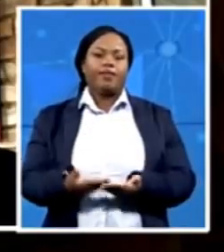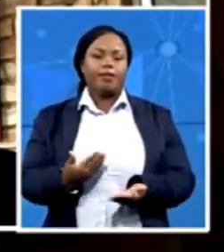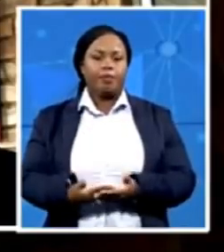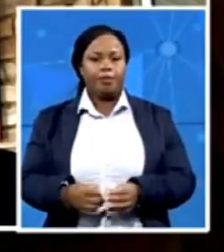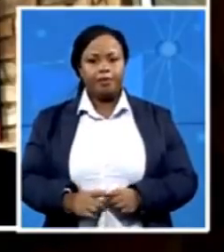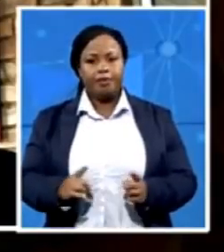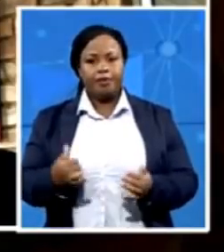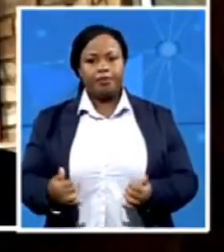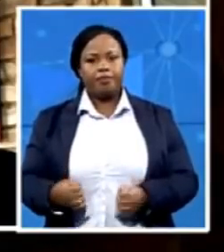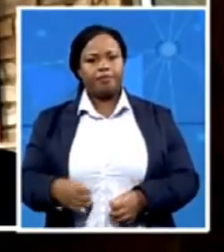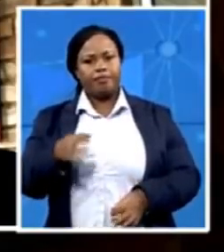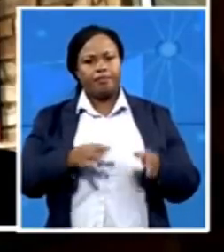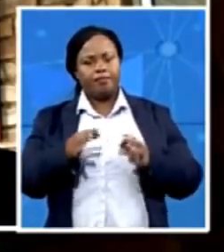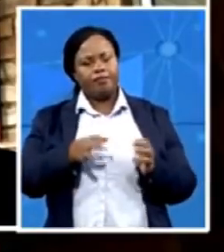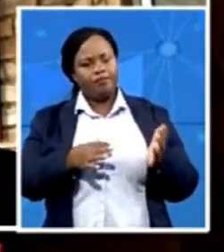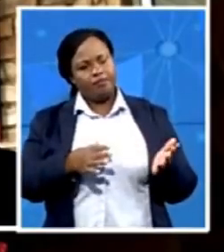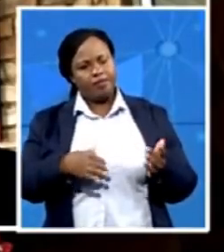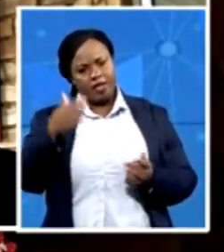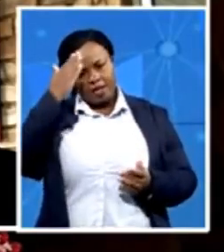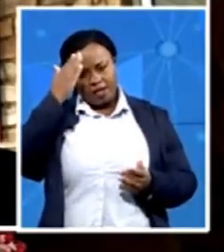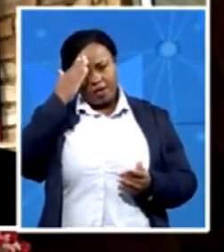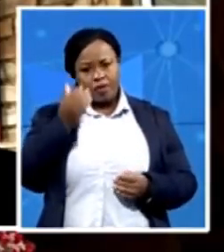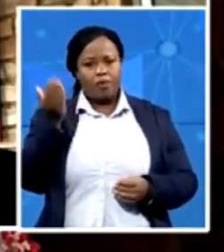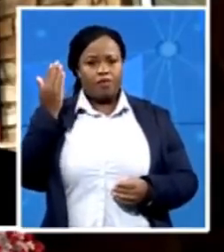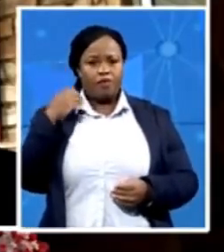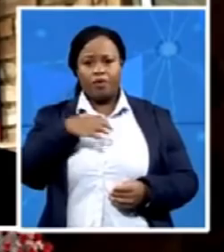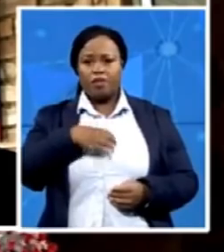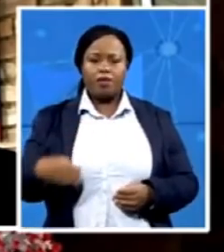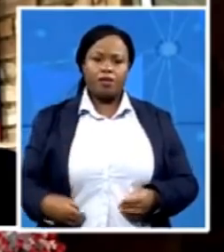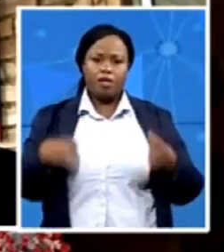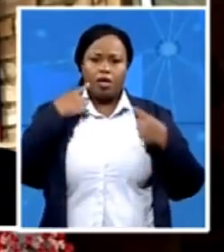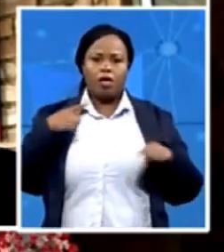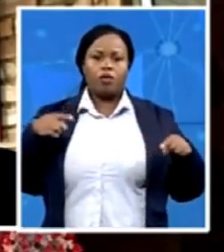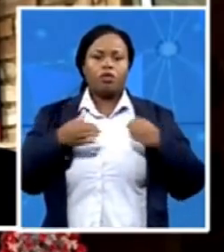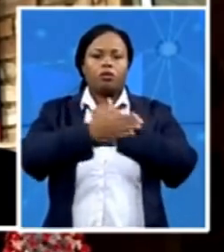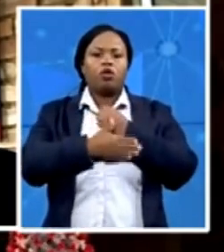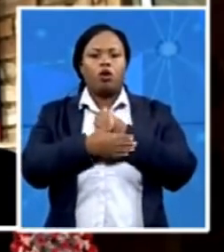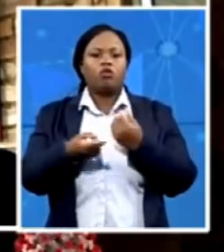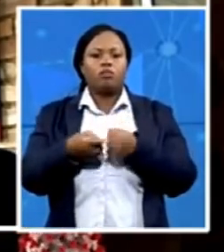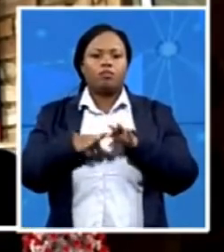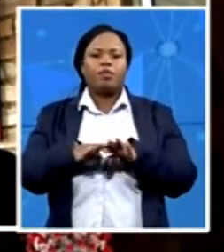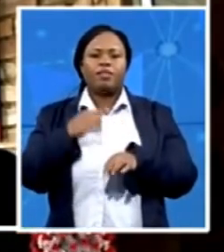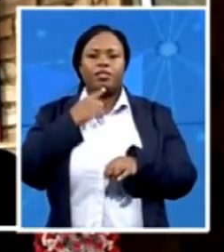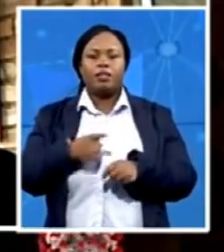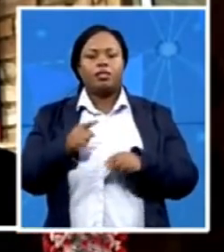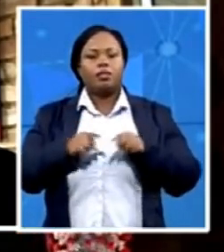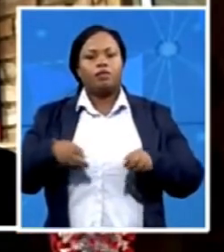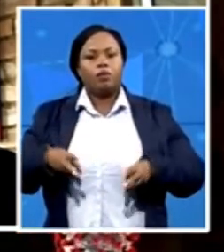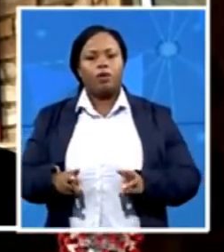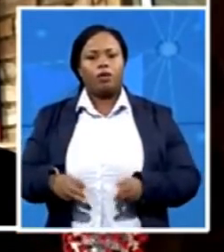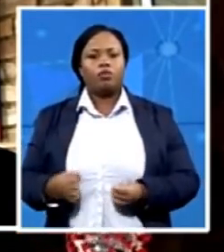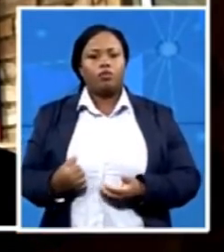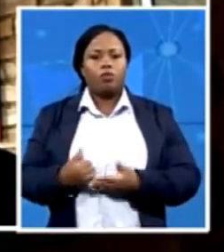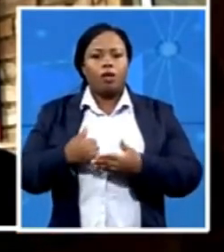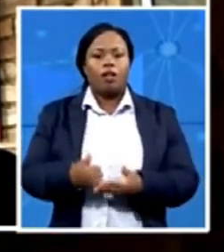I remember when the president first announced this lockdown, he mentioned a number of ways in order to help people who are struggling, especially businesses who are